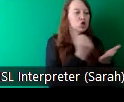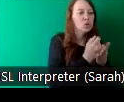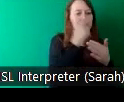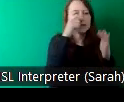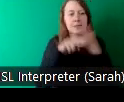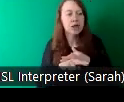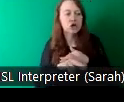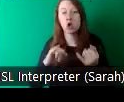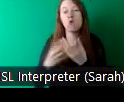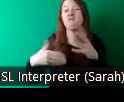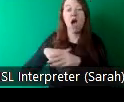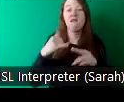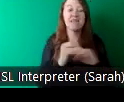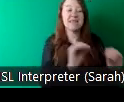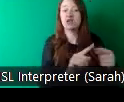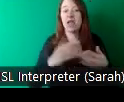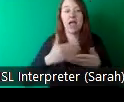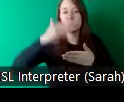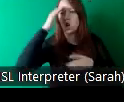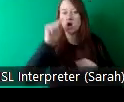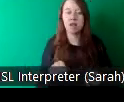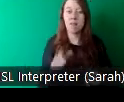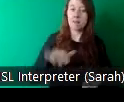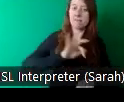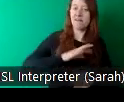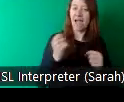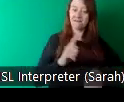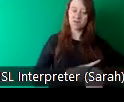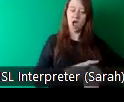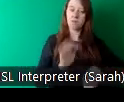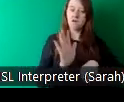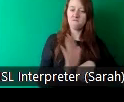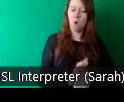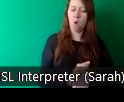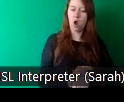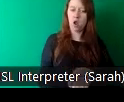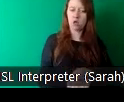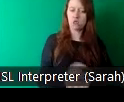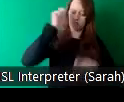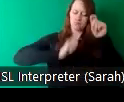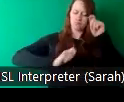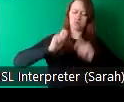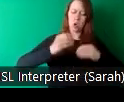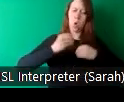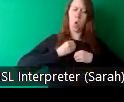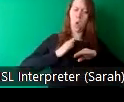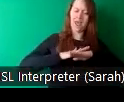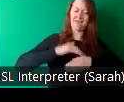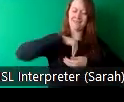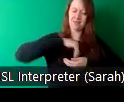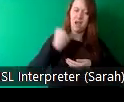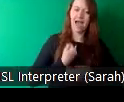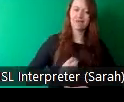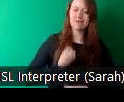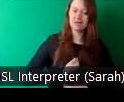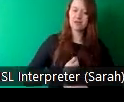to explore or to unpack or to even understand their own ethnic identity, or indeed even the opportunity to study, what race is,